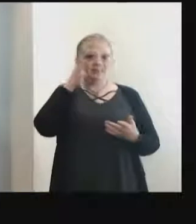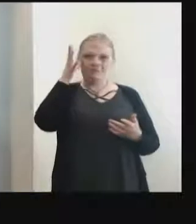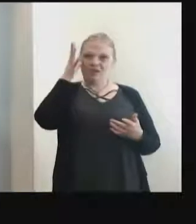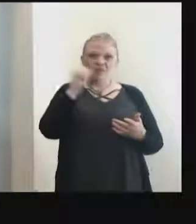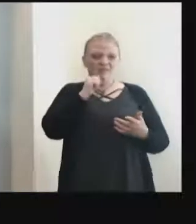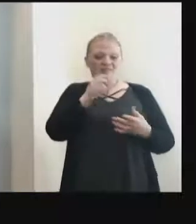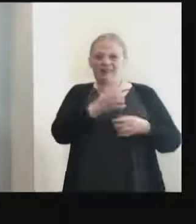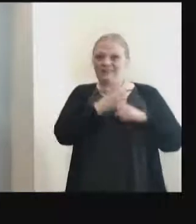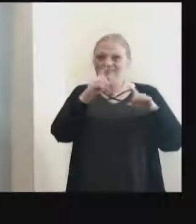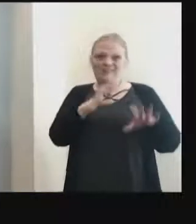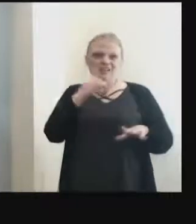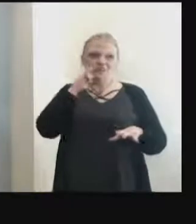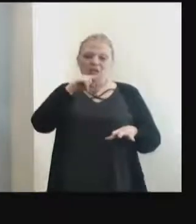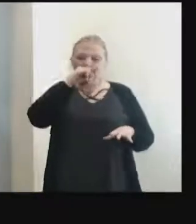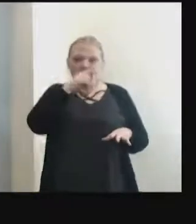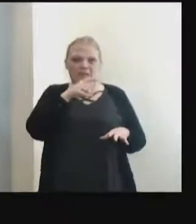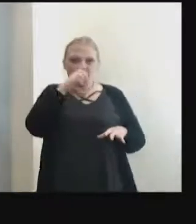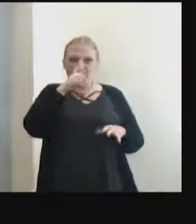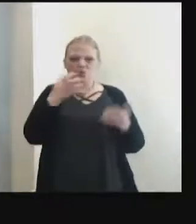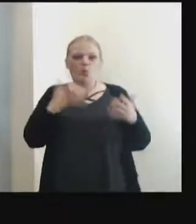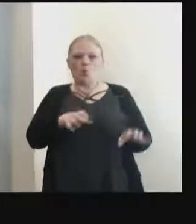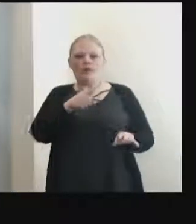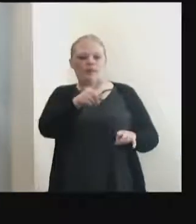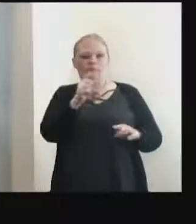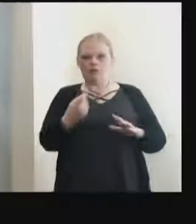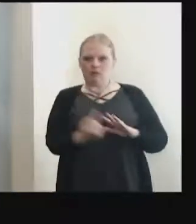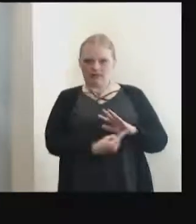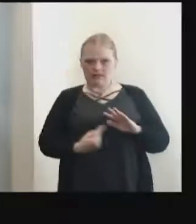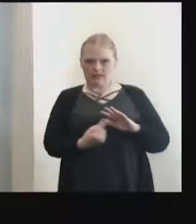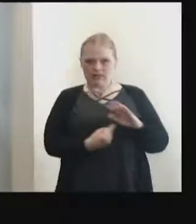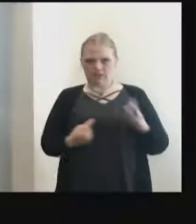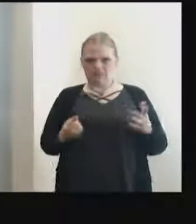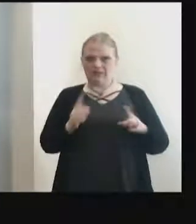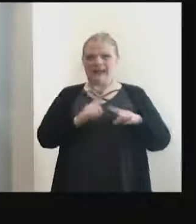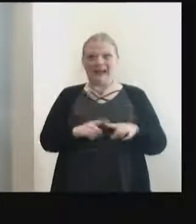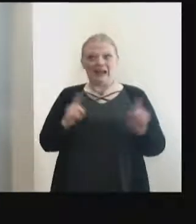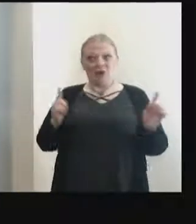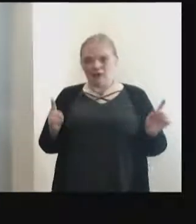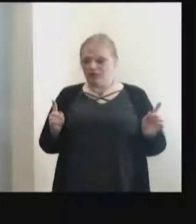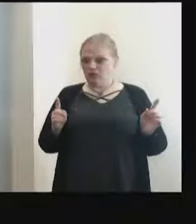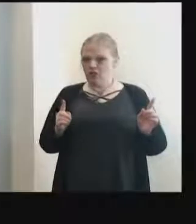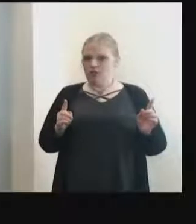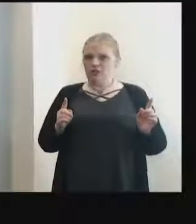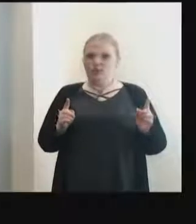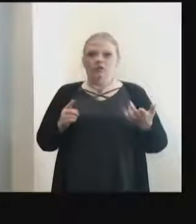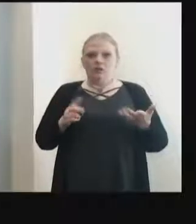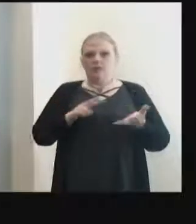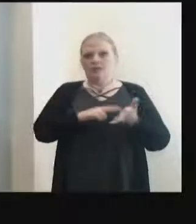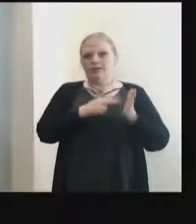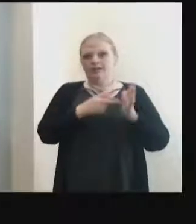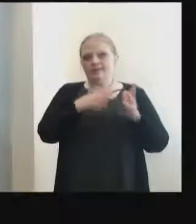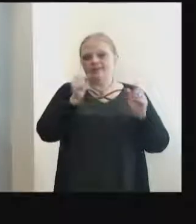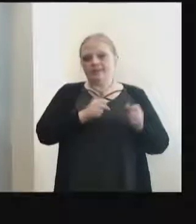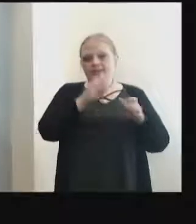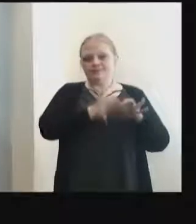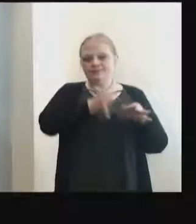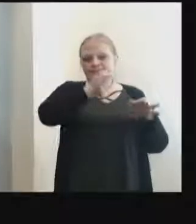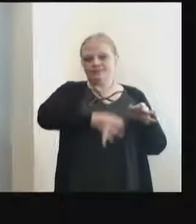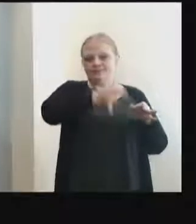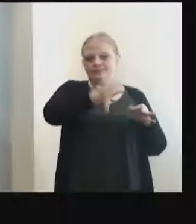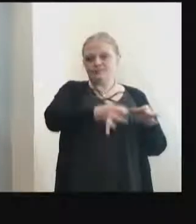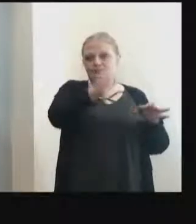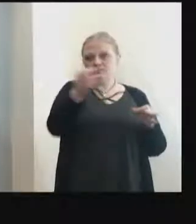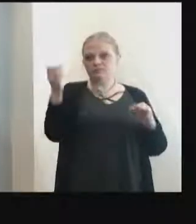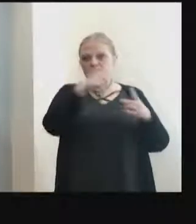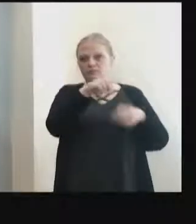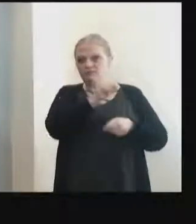are exposed because they don't want them to have to isolate. However, that can actually prolong their return to work, because what we're finding